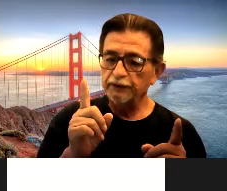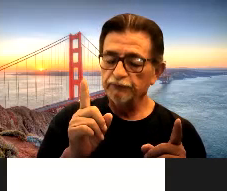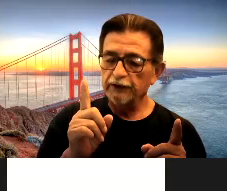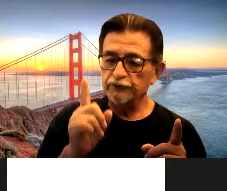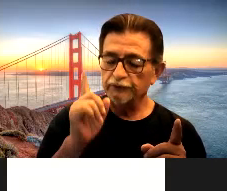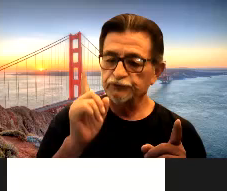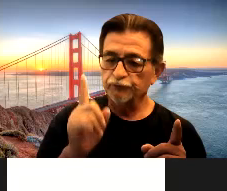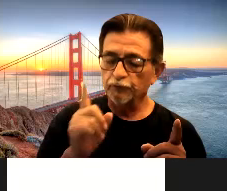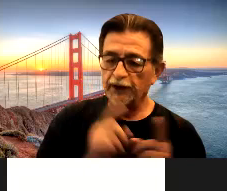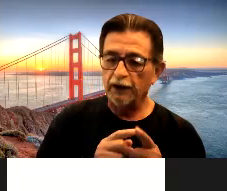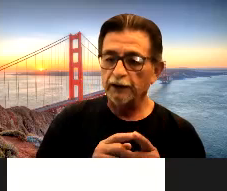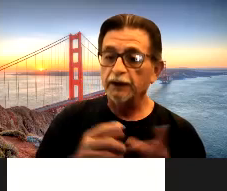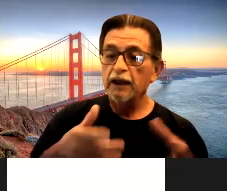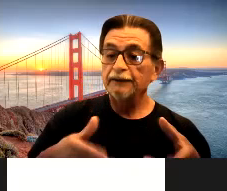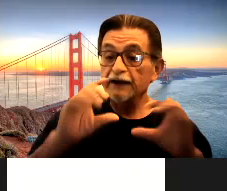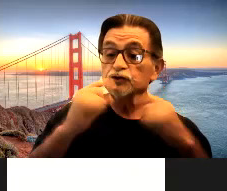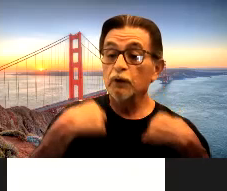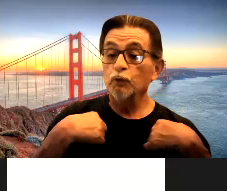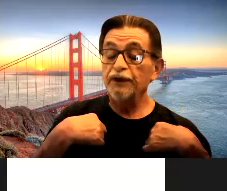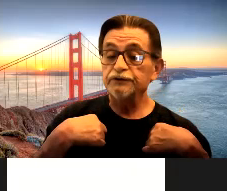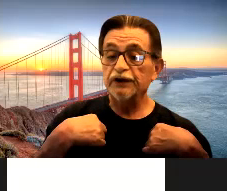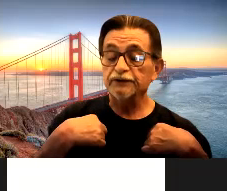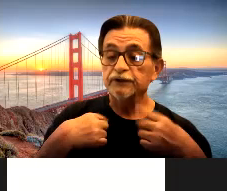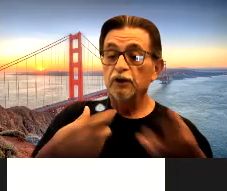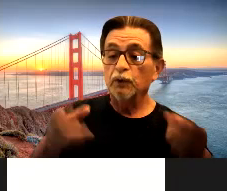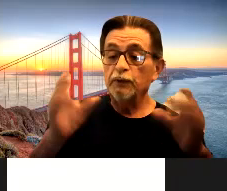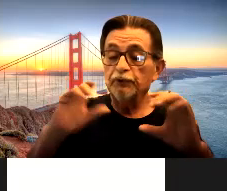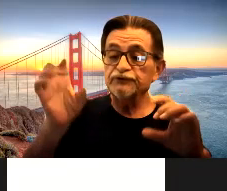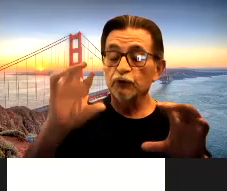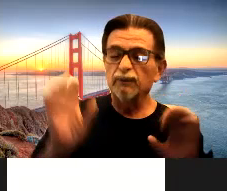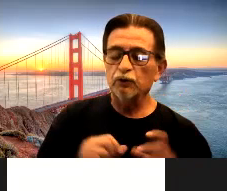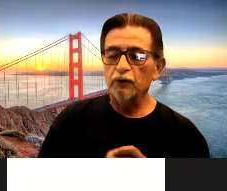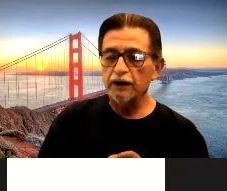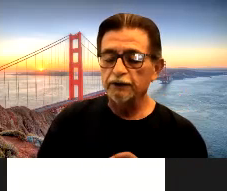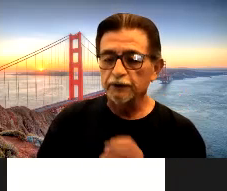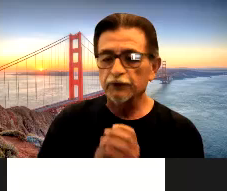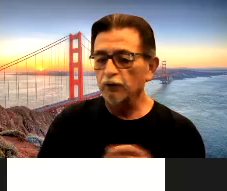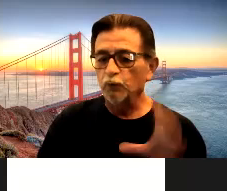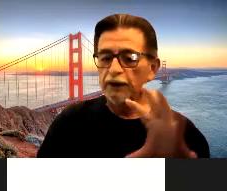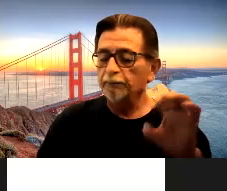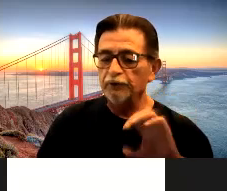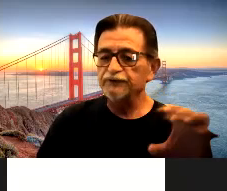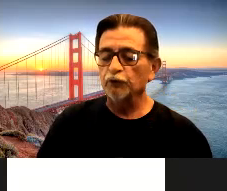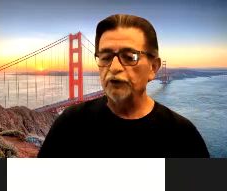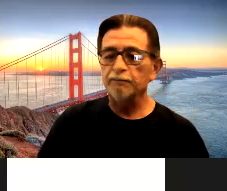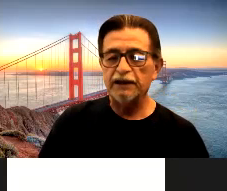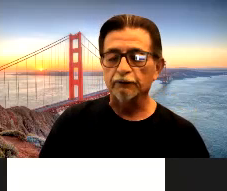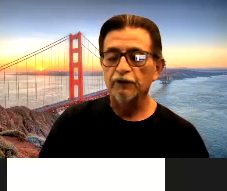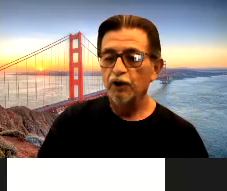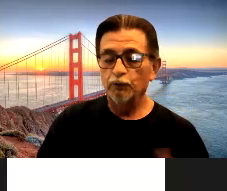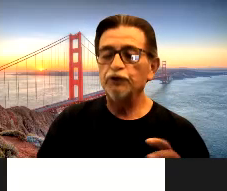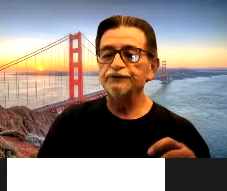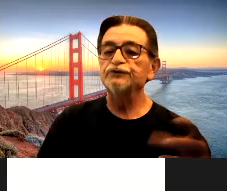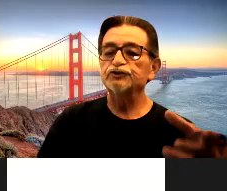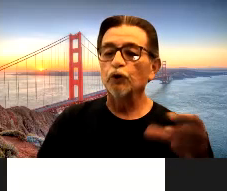or gain of electrons to form an ion. That is what we ingest. When we put sodium chloride in our salt, we're not putting sodium